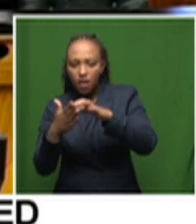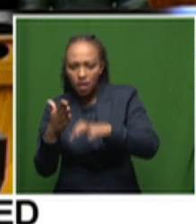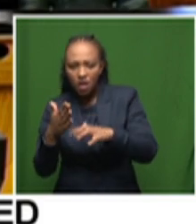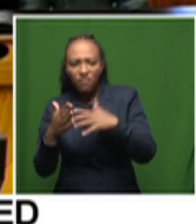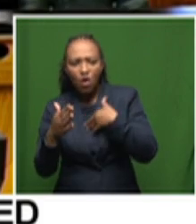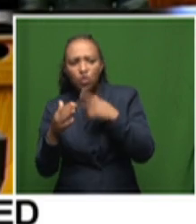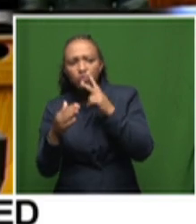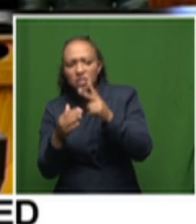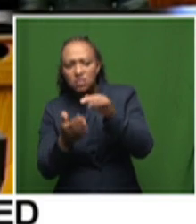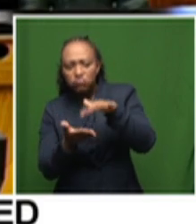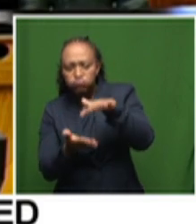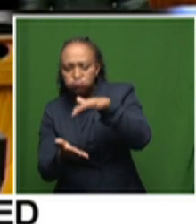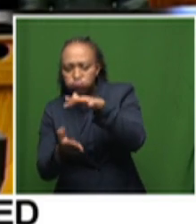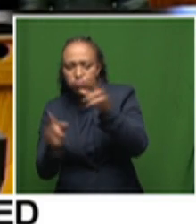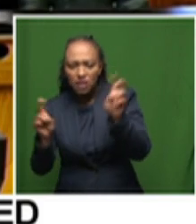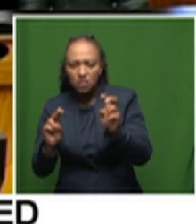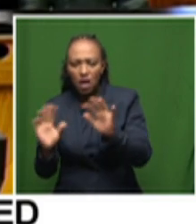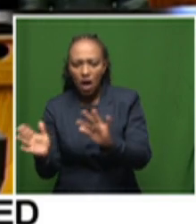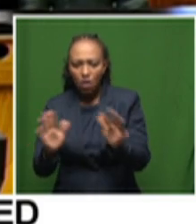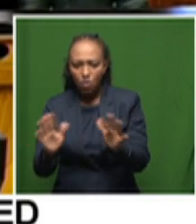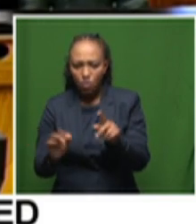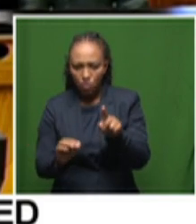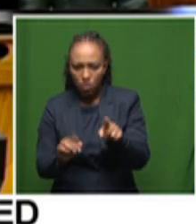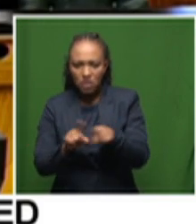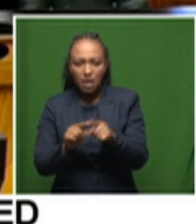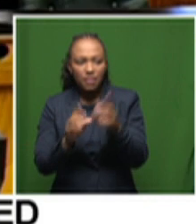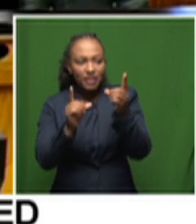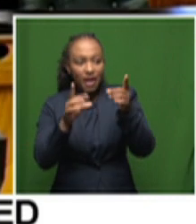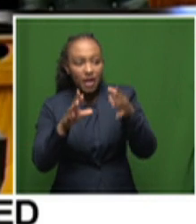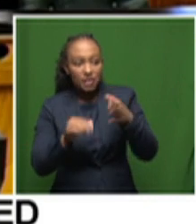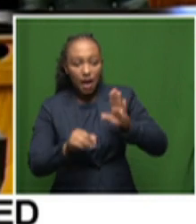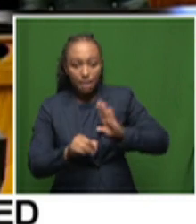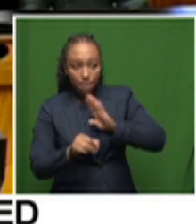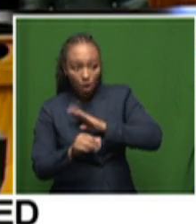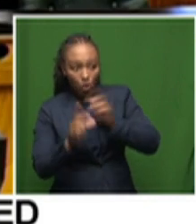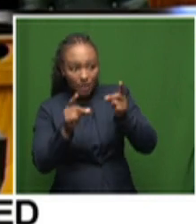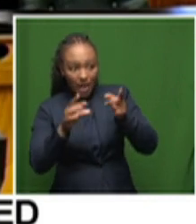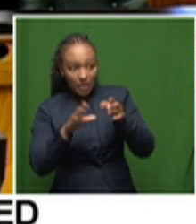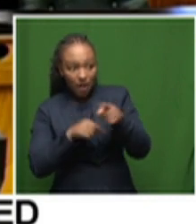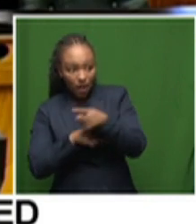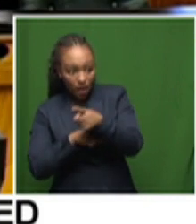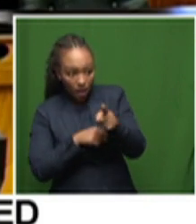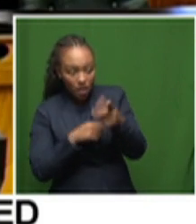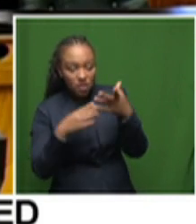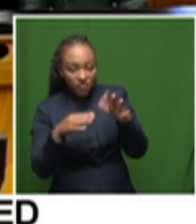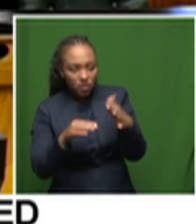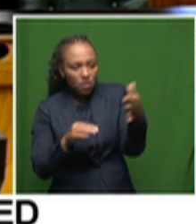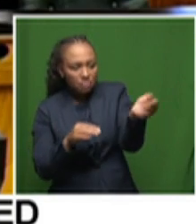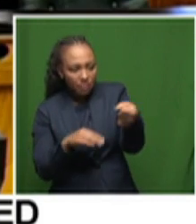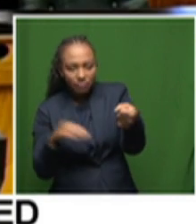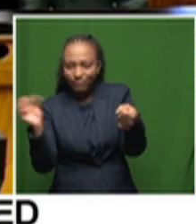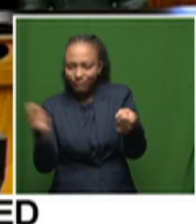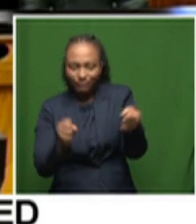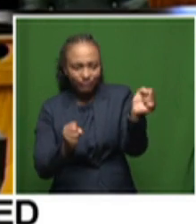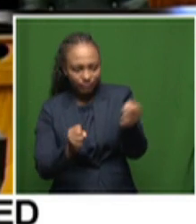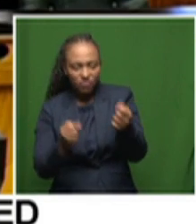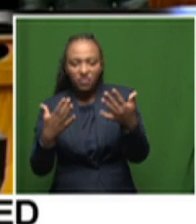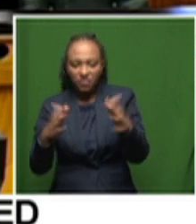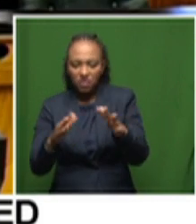continues. Divisional managing directors and boards of directors have already been appointed.